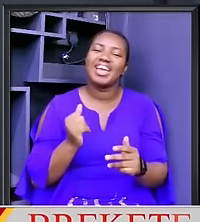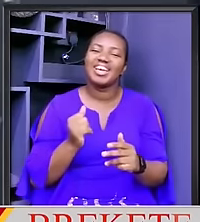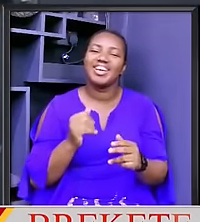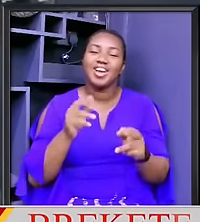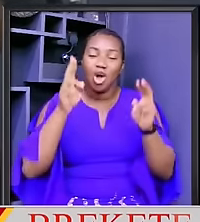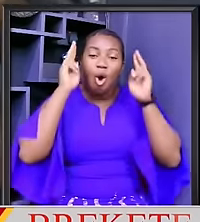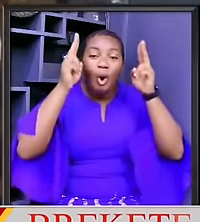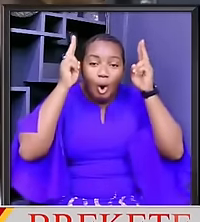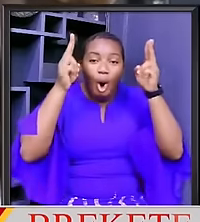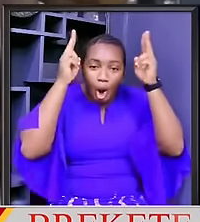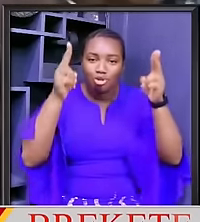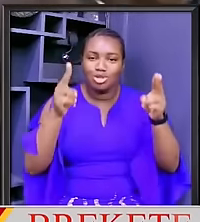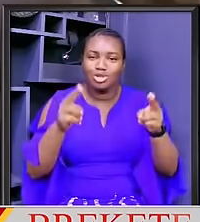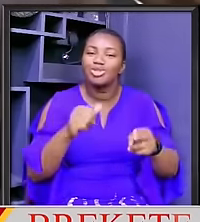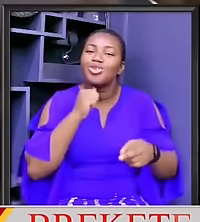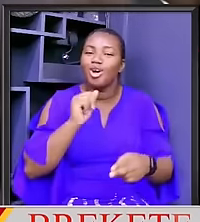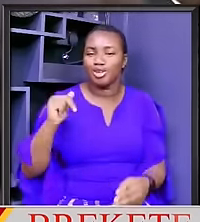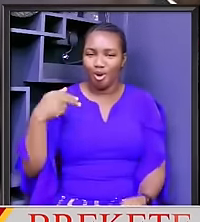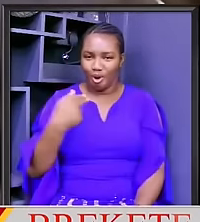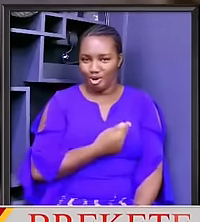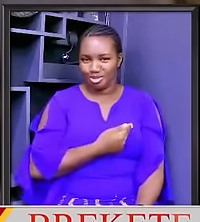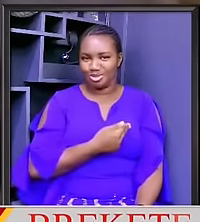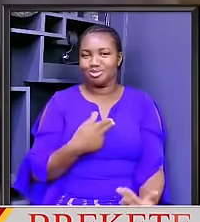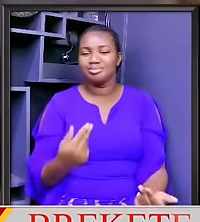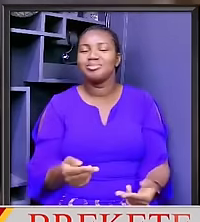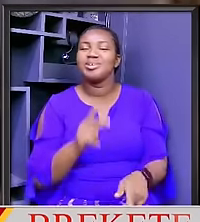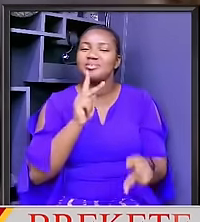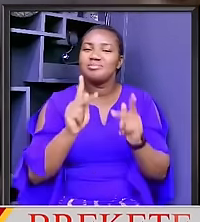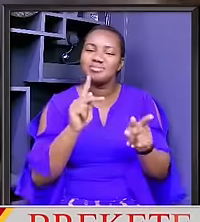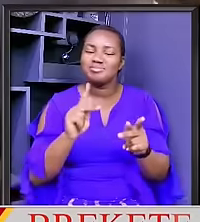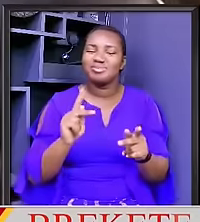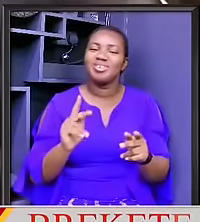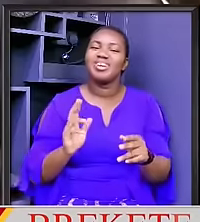Horse must run now. He said people like horse.